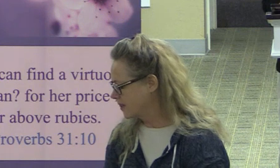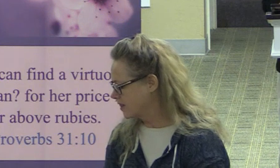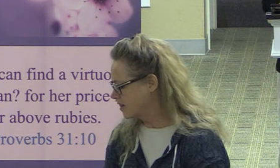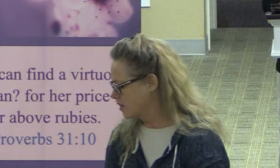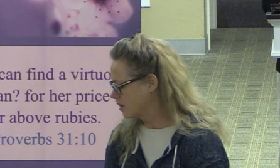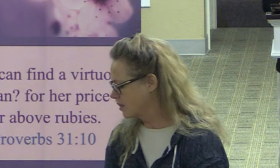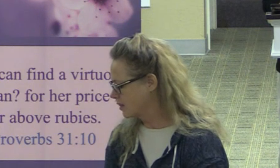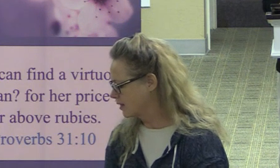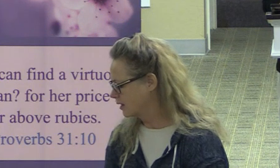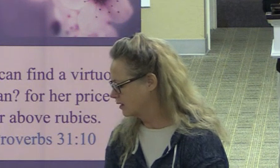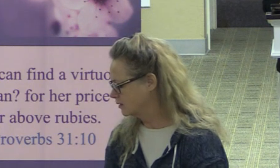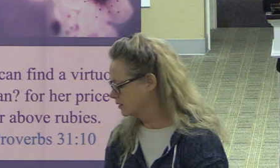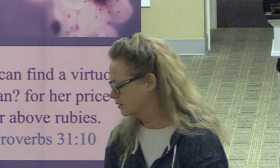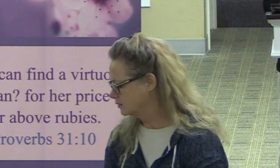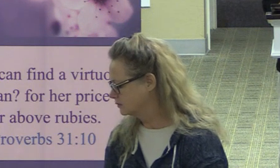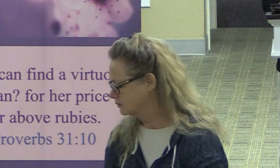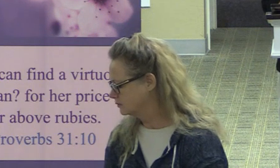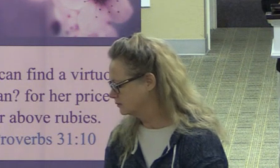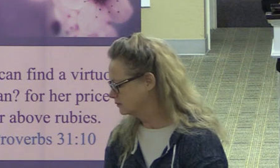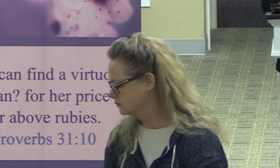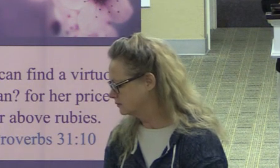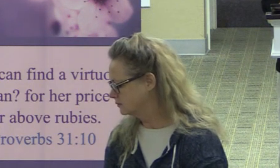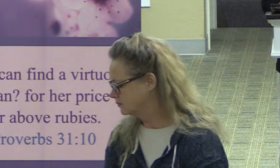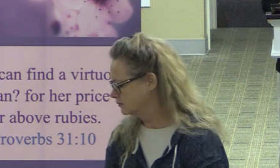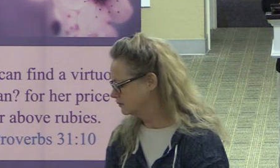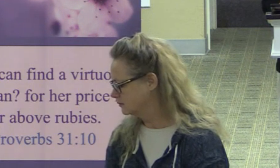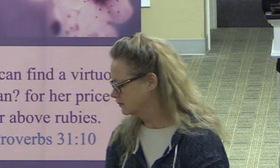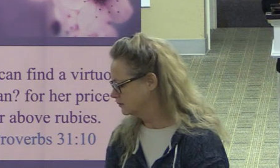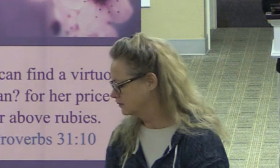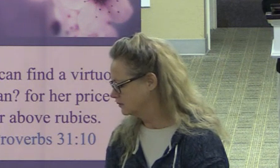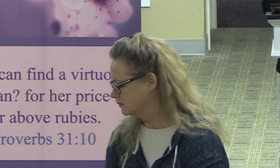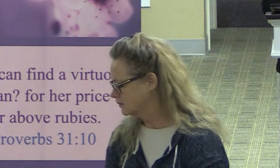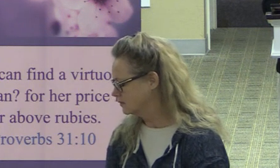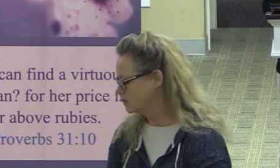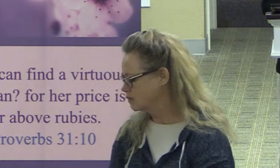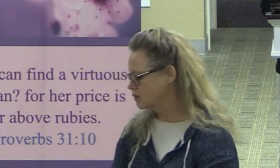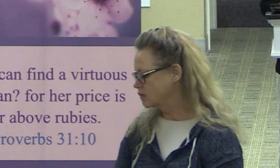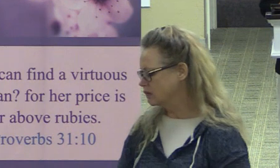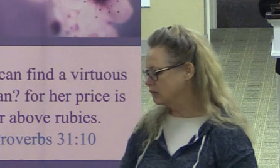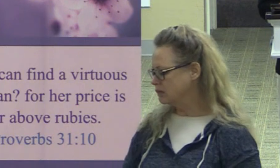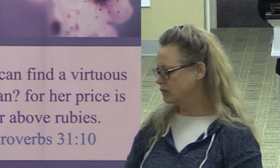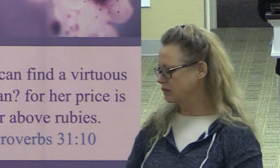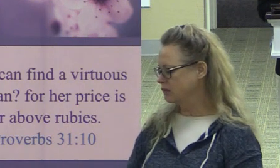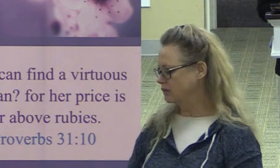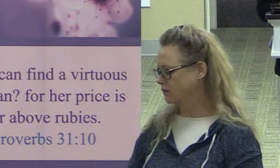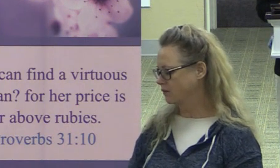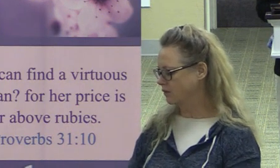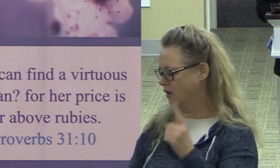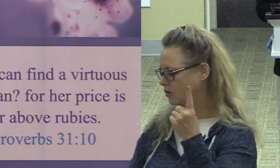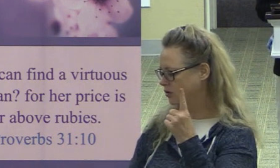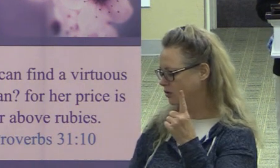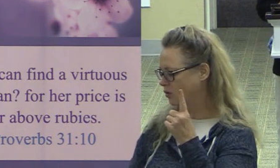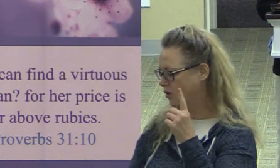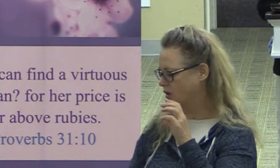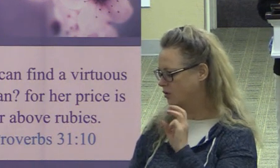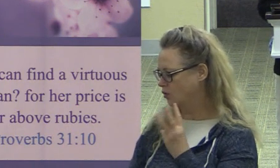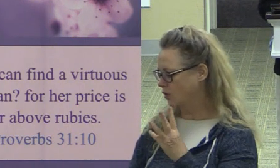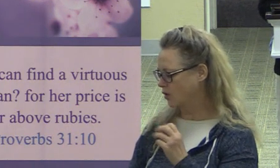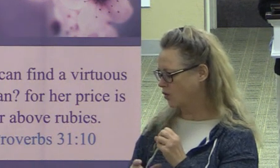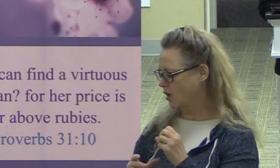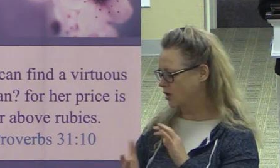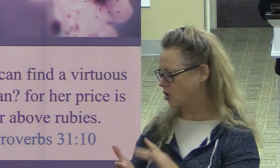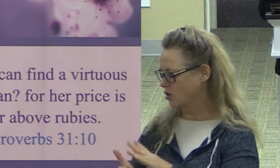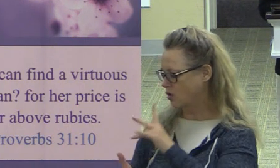are thine, and thine are mine, and I am glorified in them. The one we want glorified is Christ,